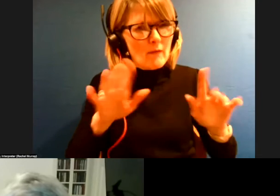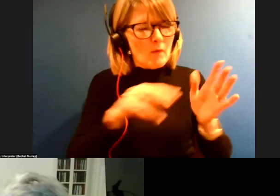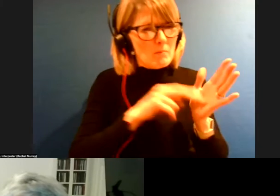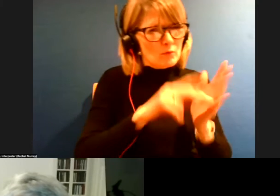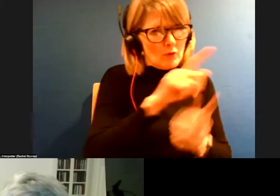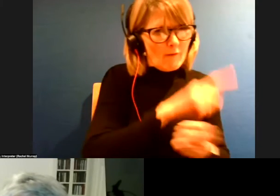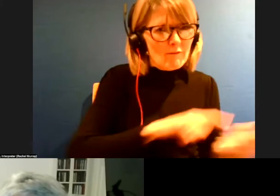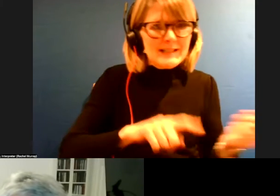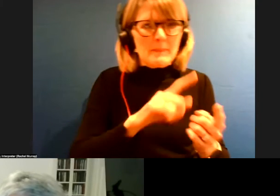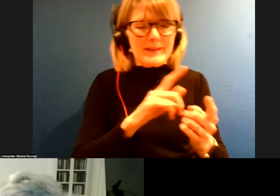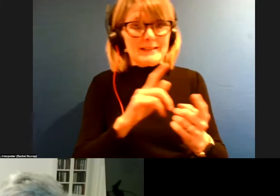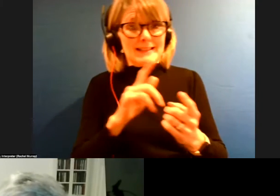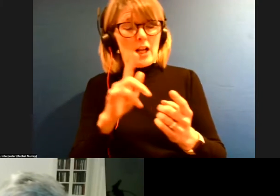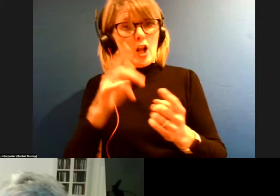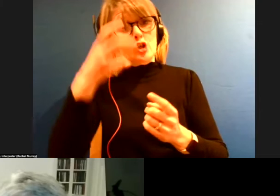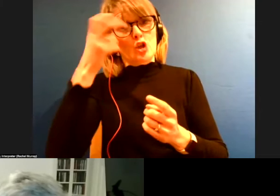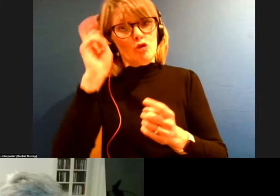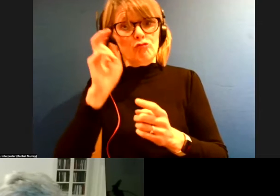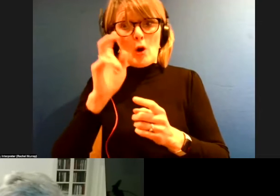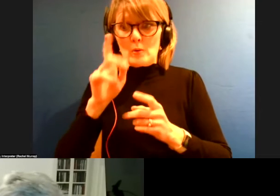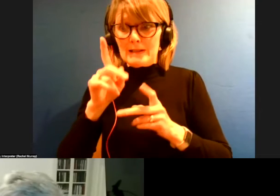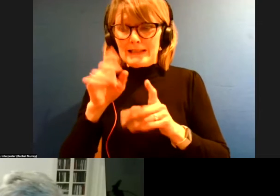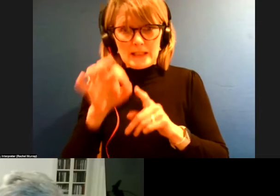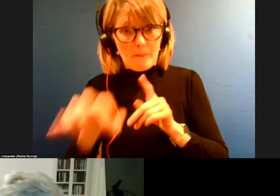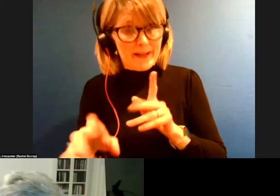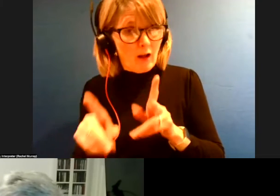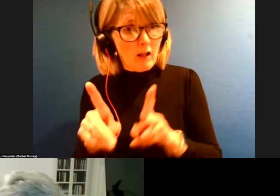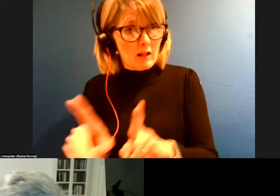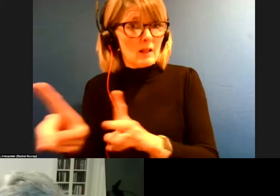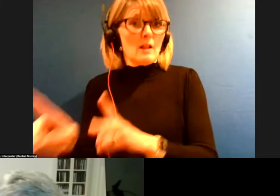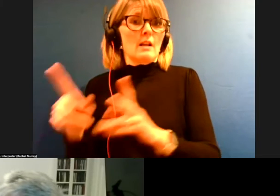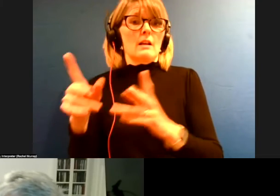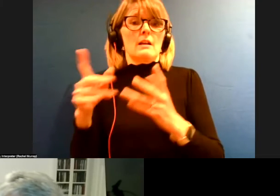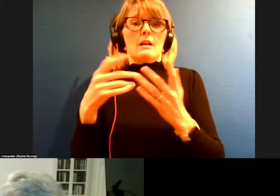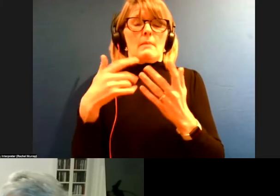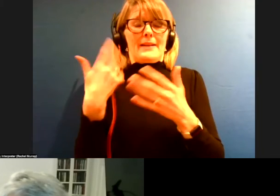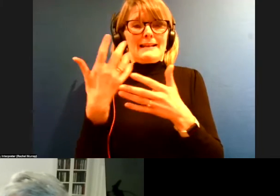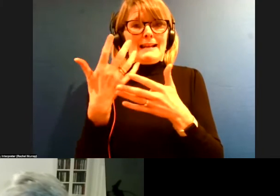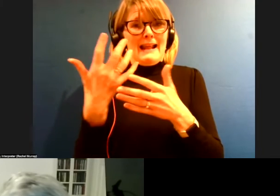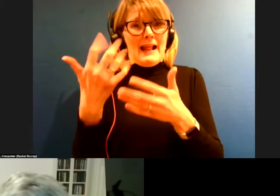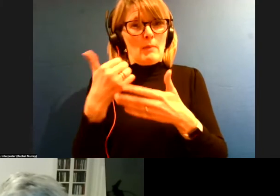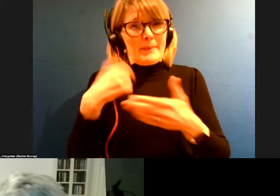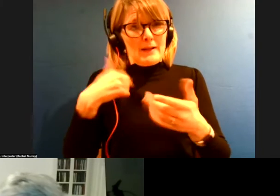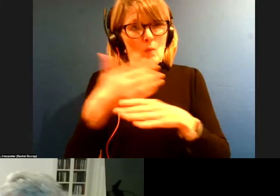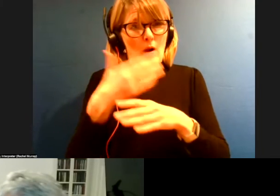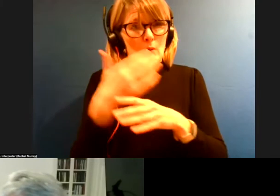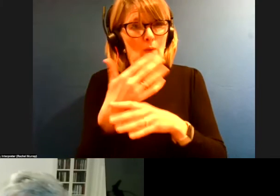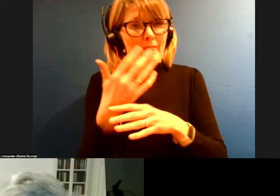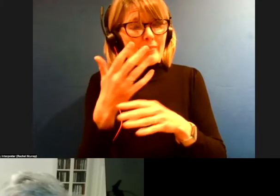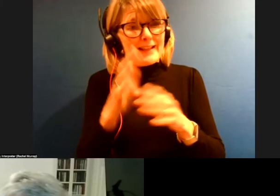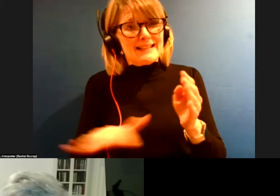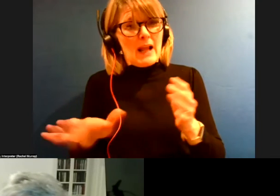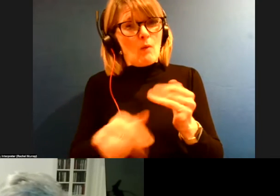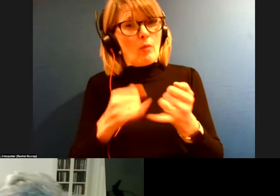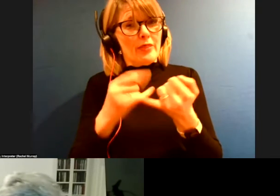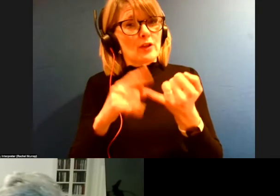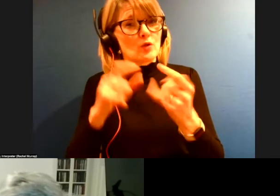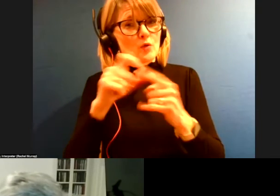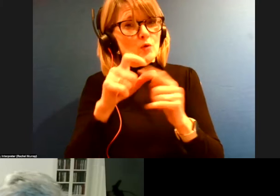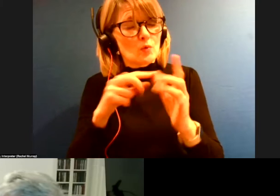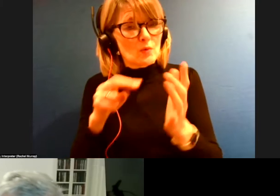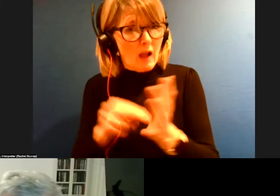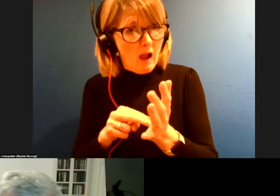to work with the American Friends, the Episcopal Churches of Sudan and South Sudan, with 150 Sudanese and South